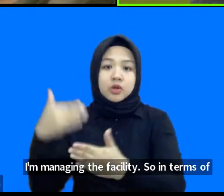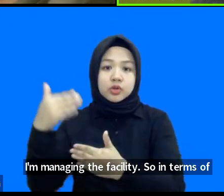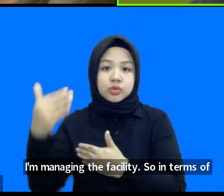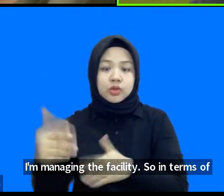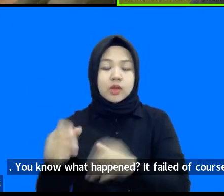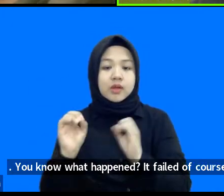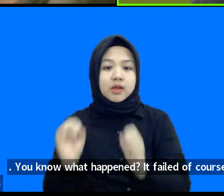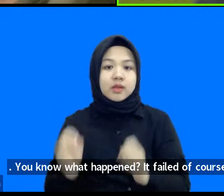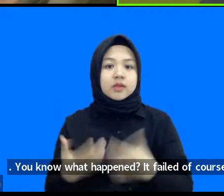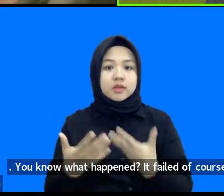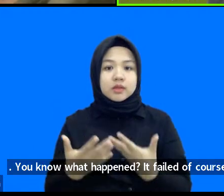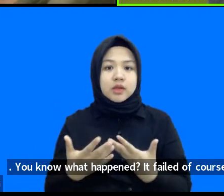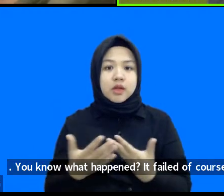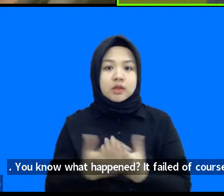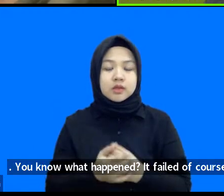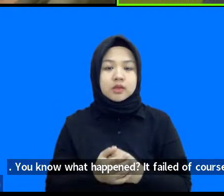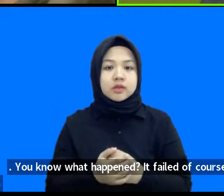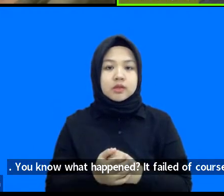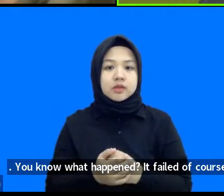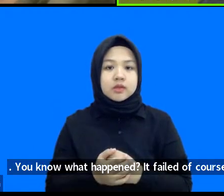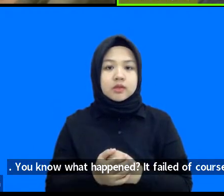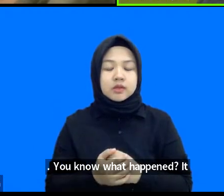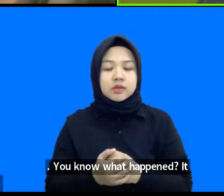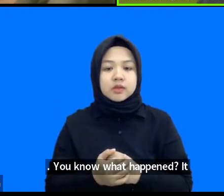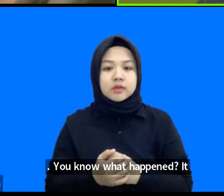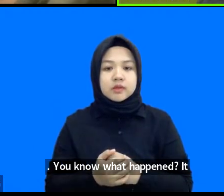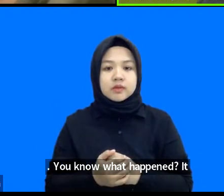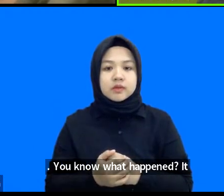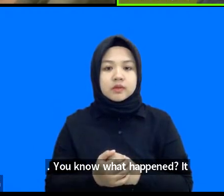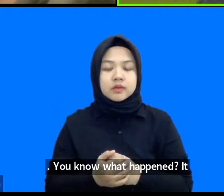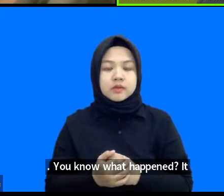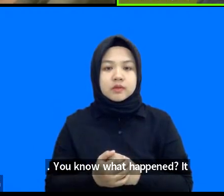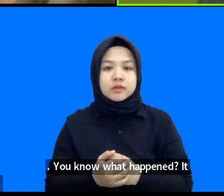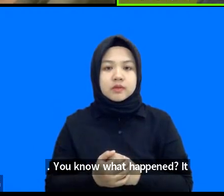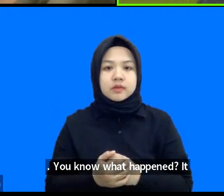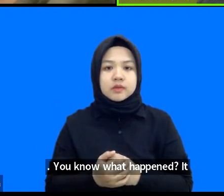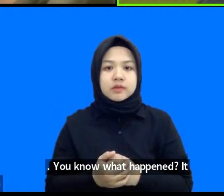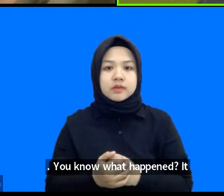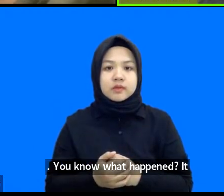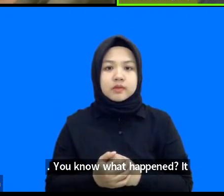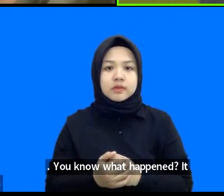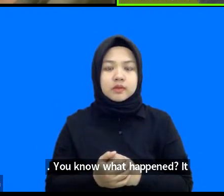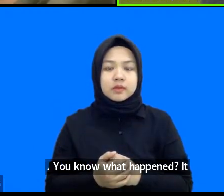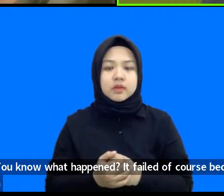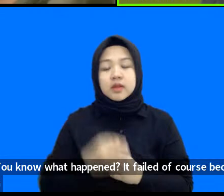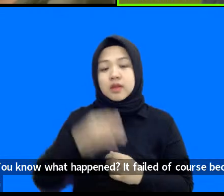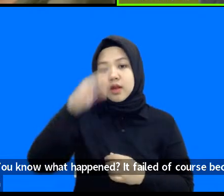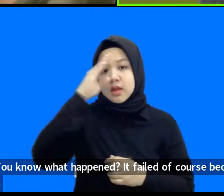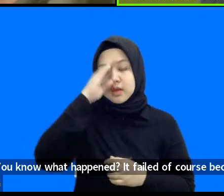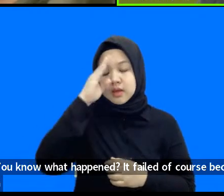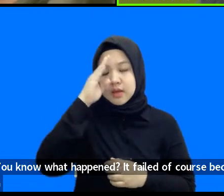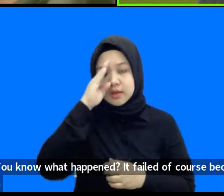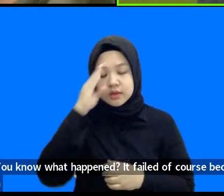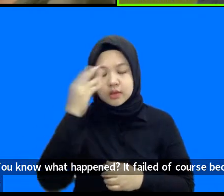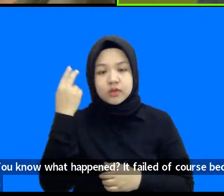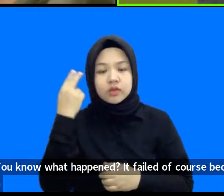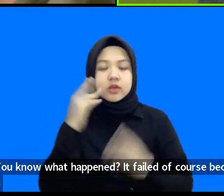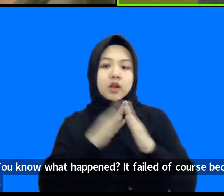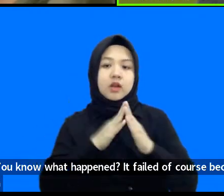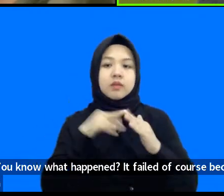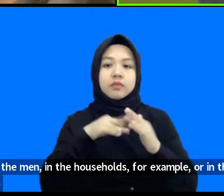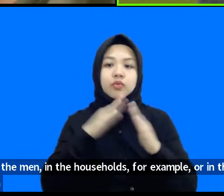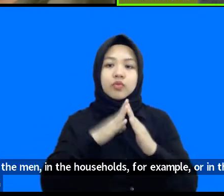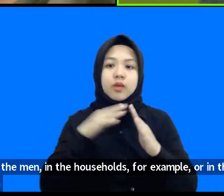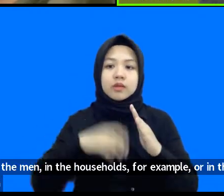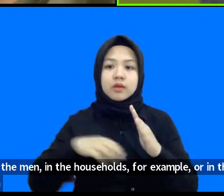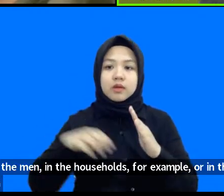because the men in the households, for example, or in the community, have other full-time